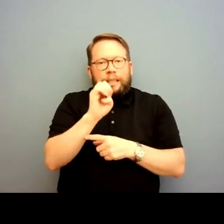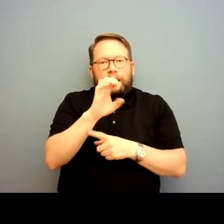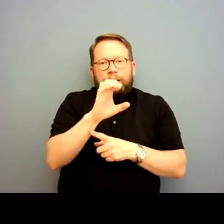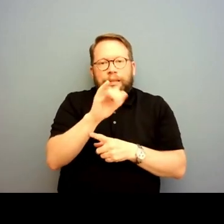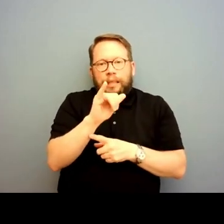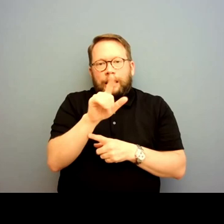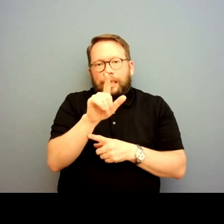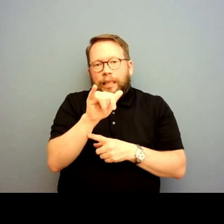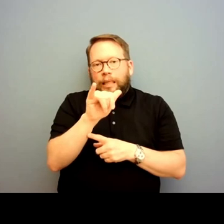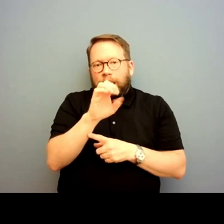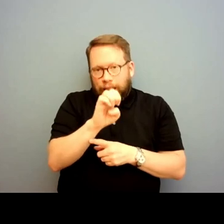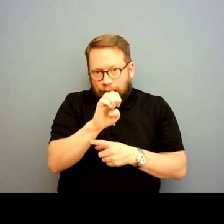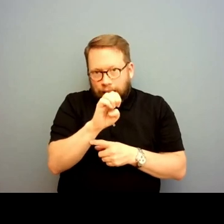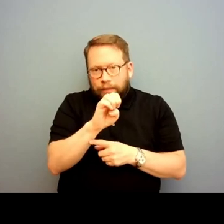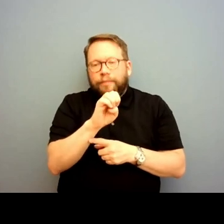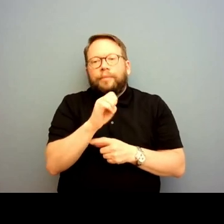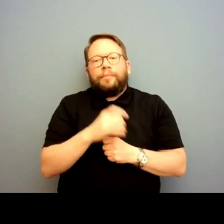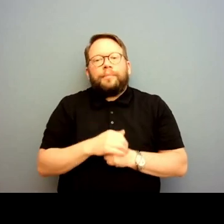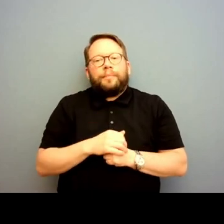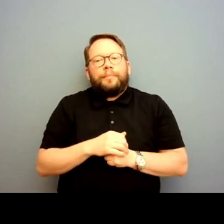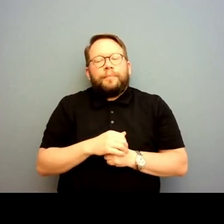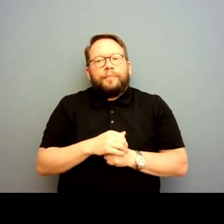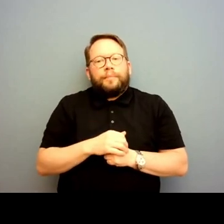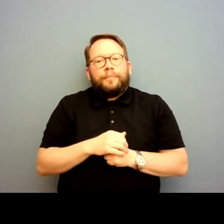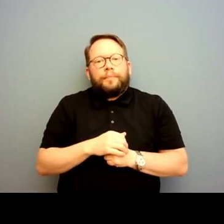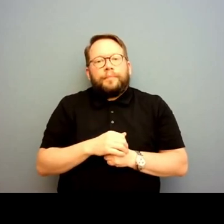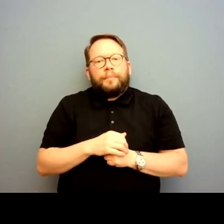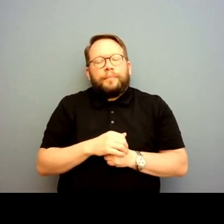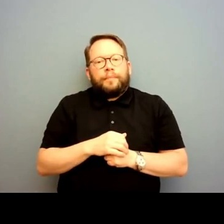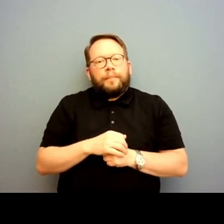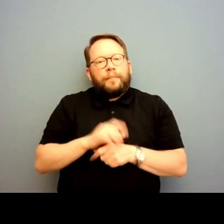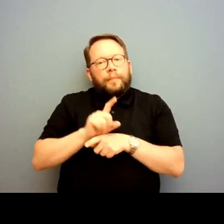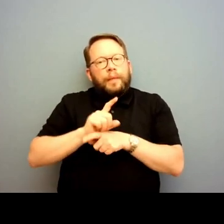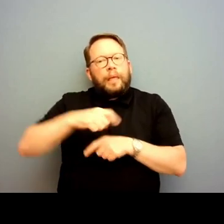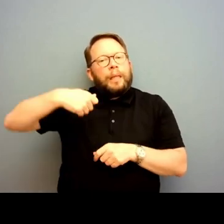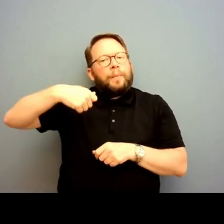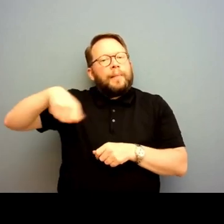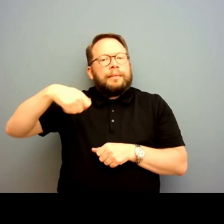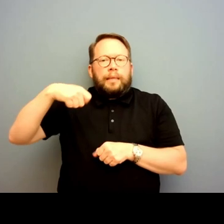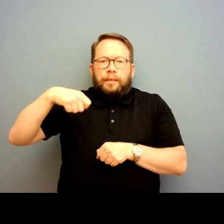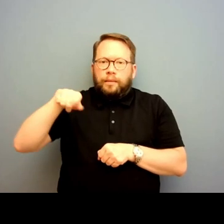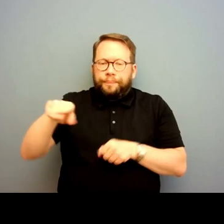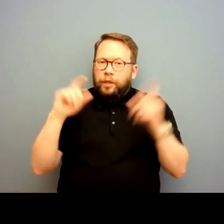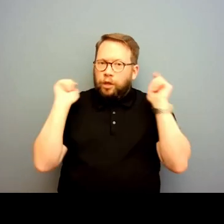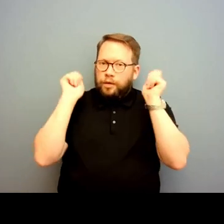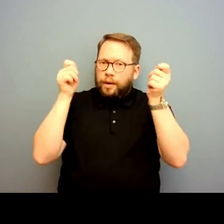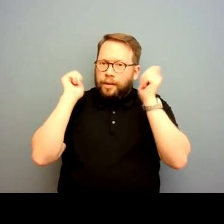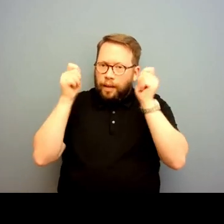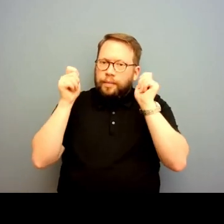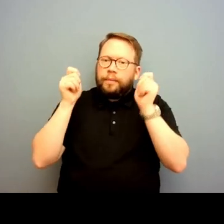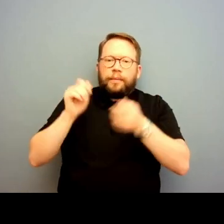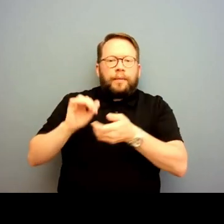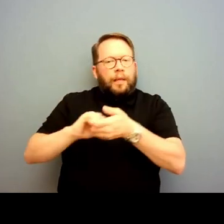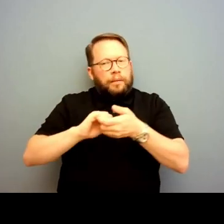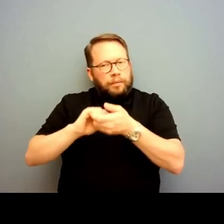is chair of the Greenlandic umbrella organization representing persons with disabilities in